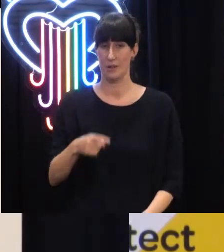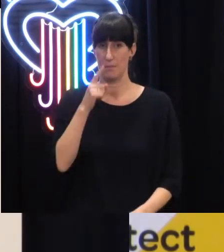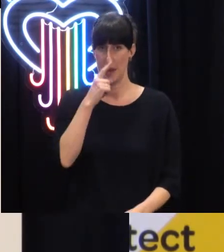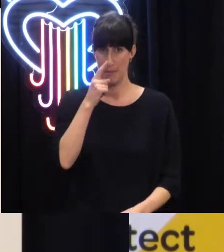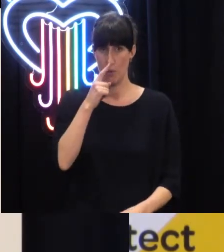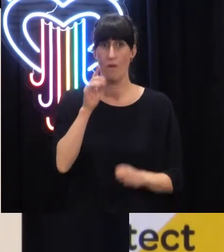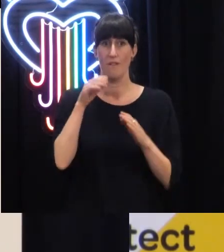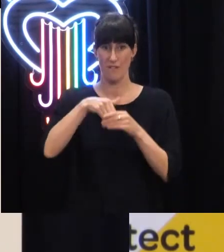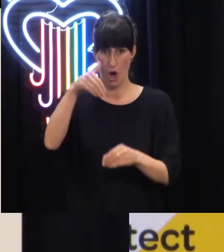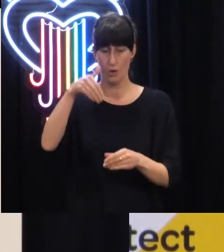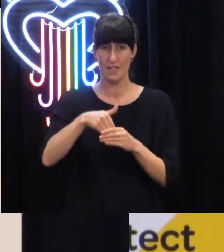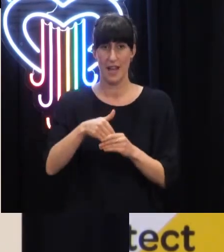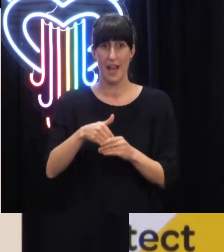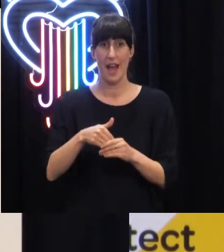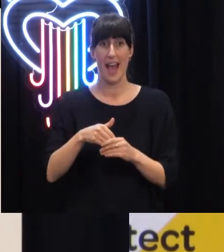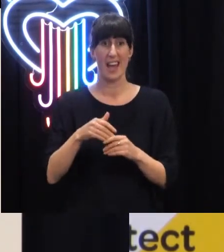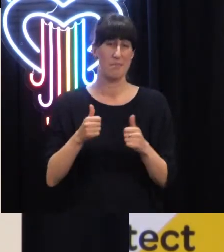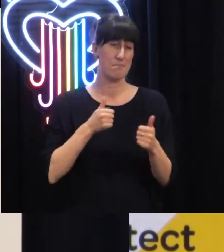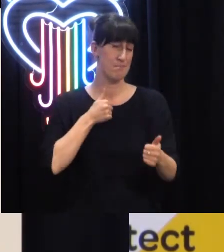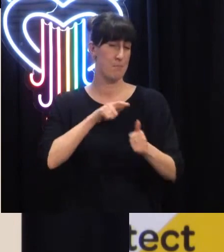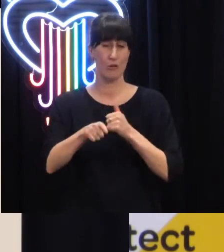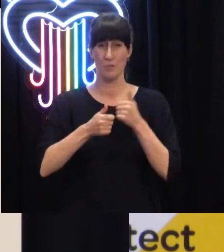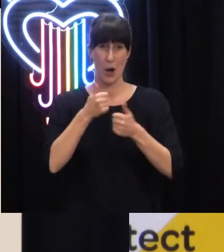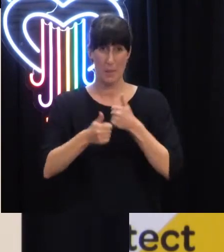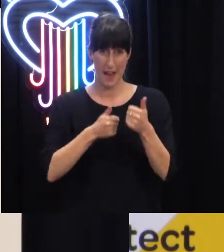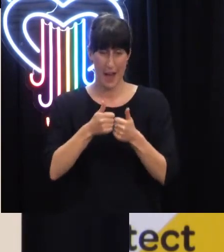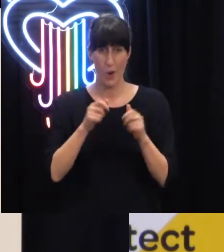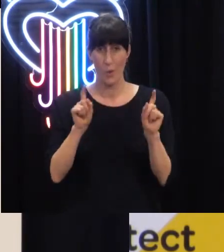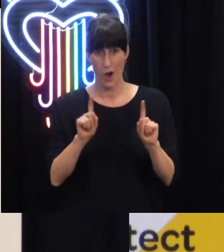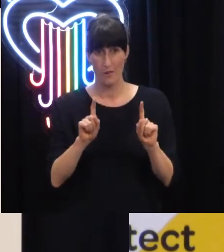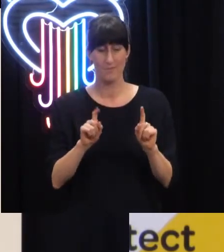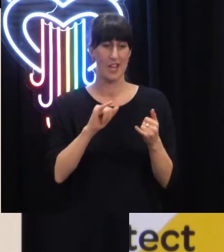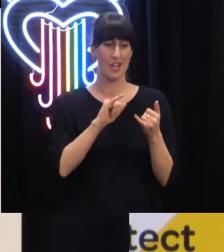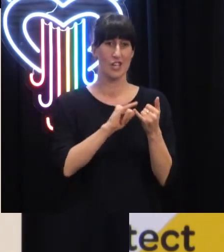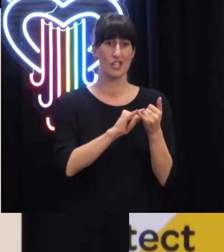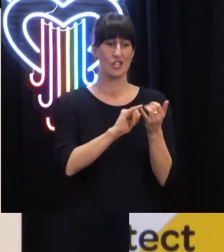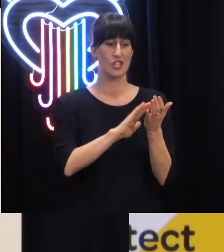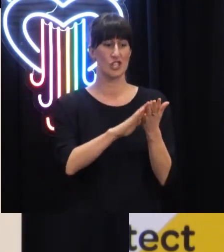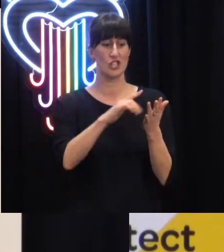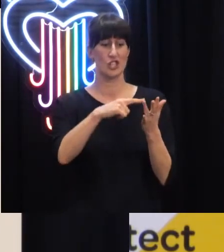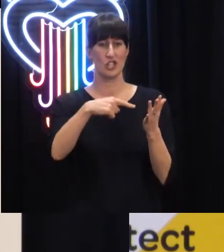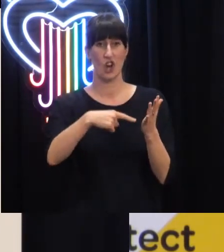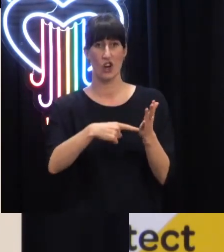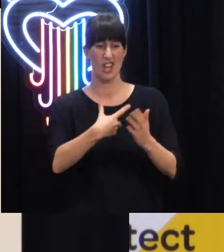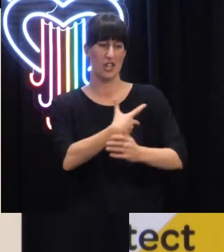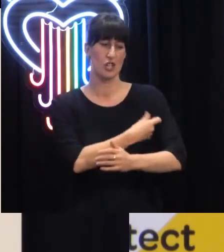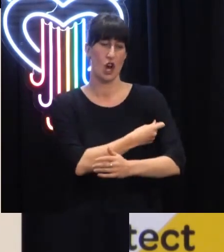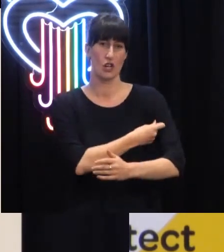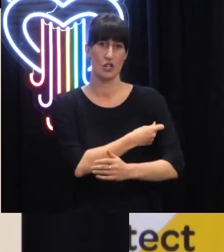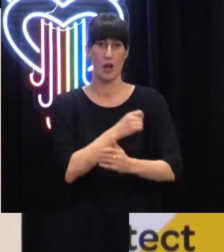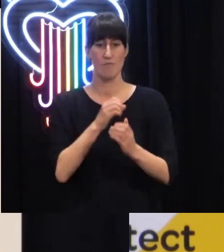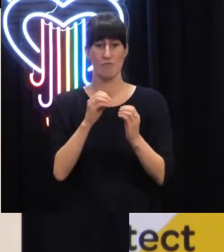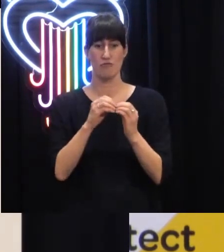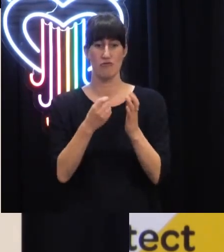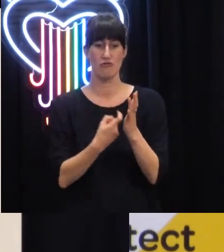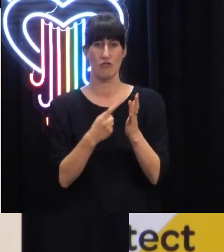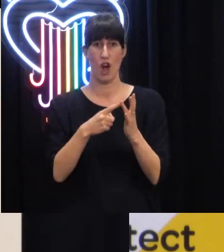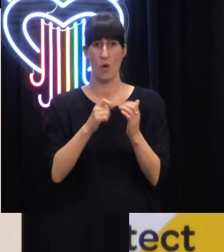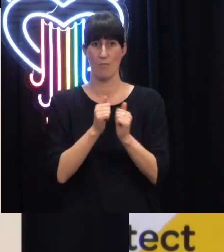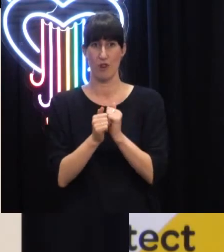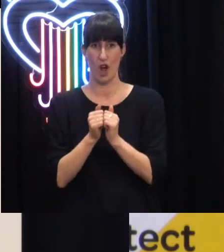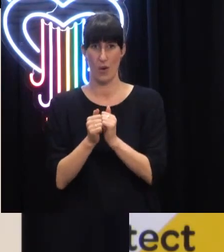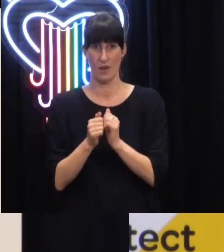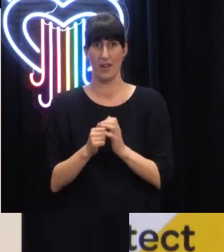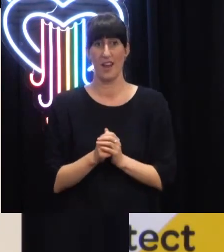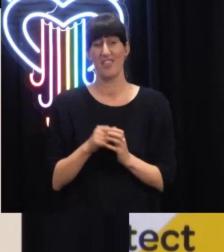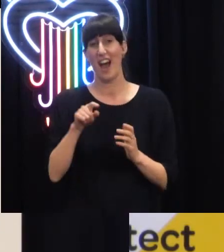of that. So that's why one of the buses has Shopbro on it. I'm sure there'll be plenty of other names on the other buses.